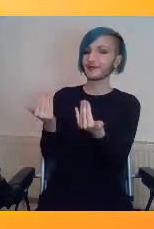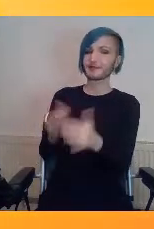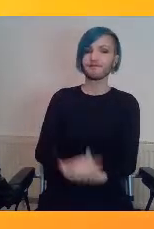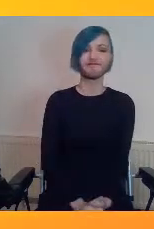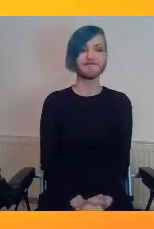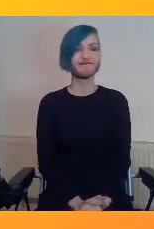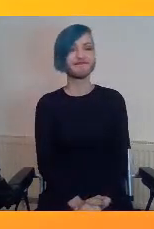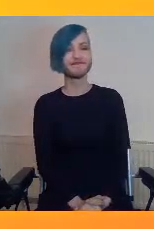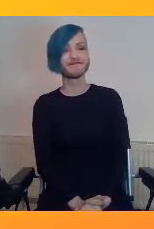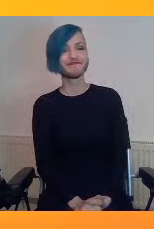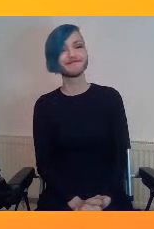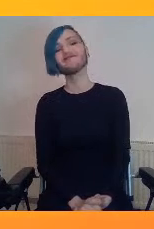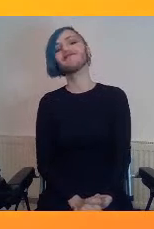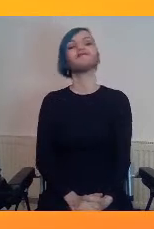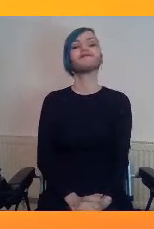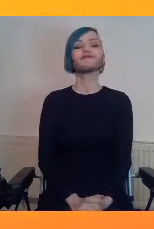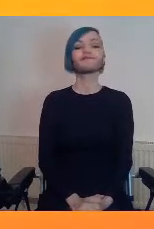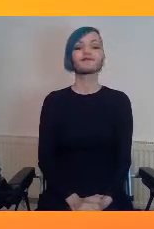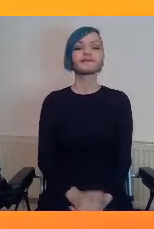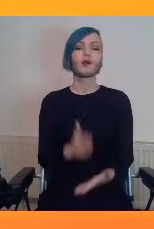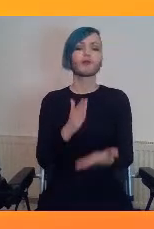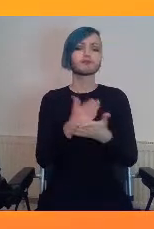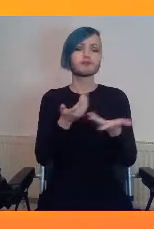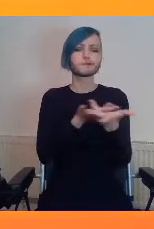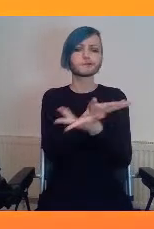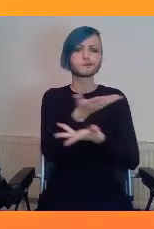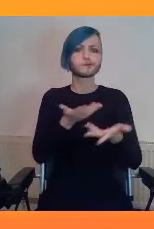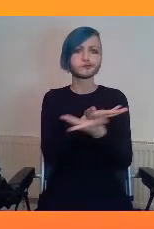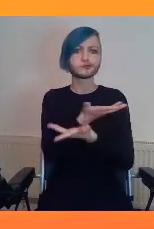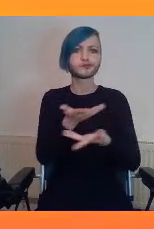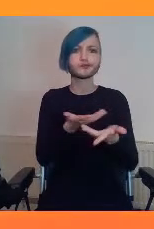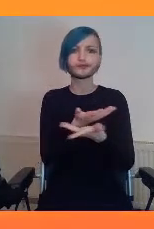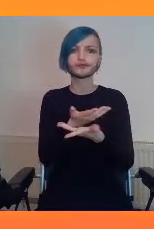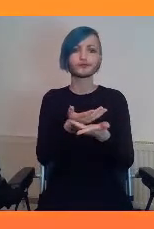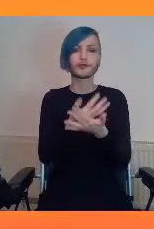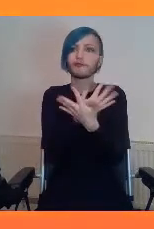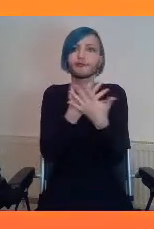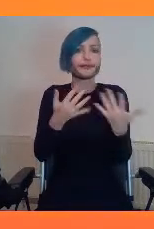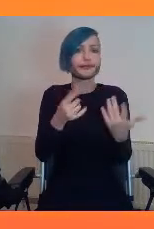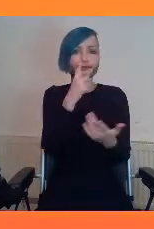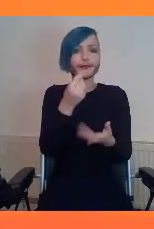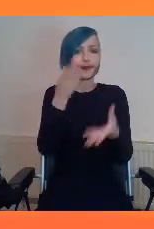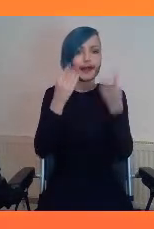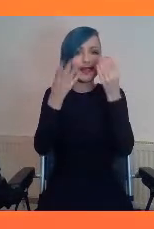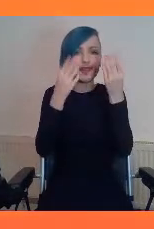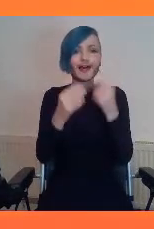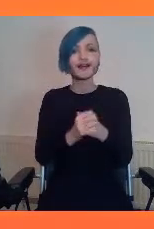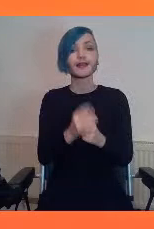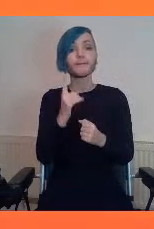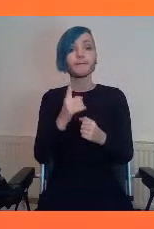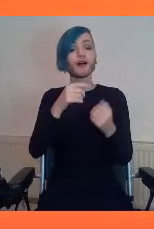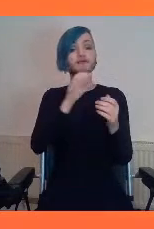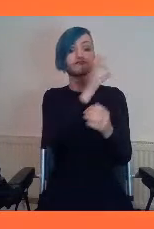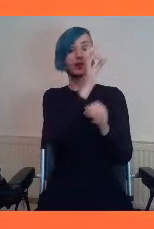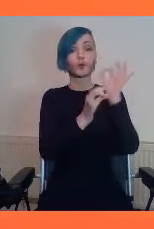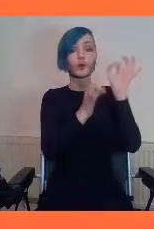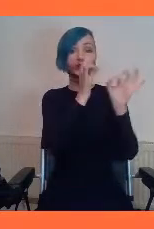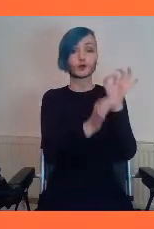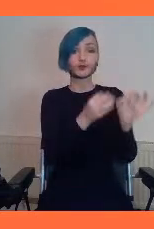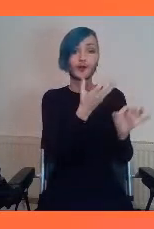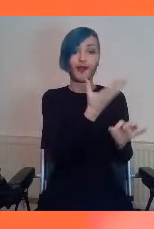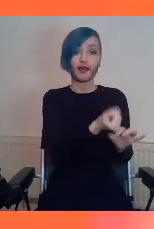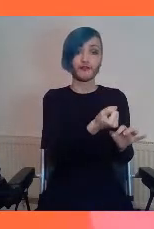this discussion, I mean, there's so much we can learn from you two, but we've got a set of questions, and then later on we'll be taking